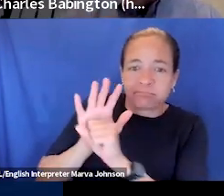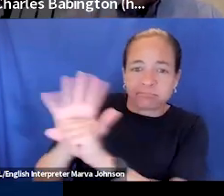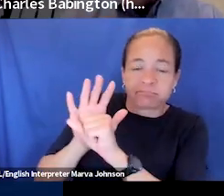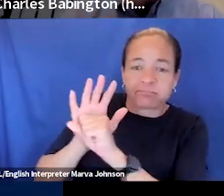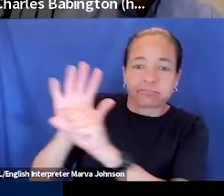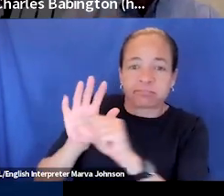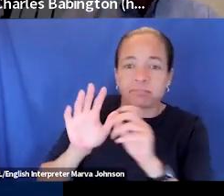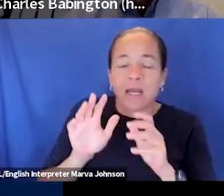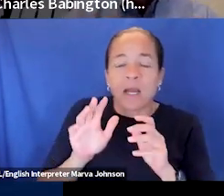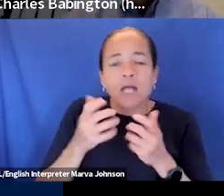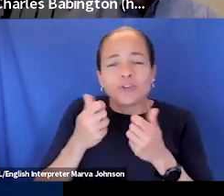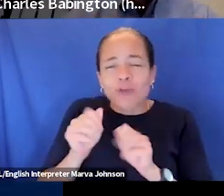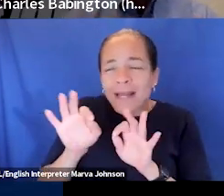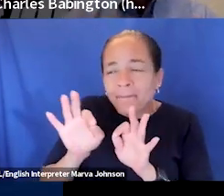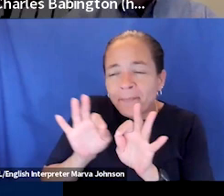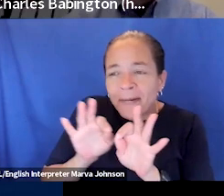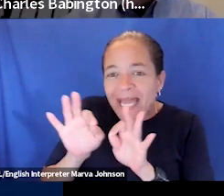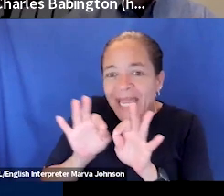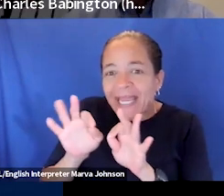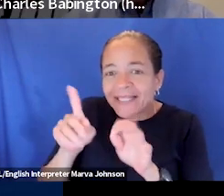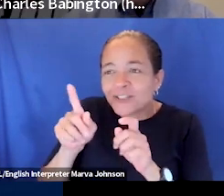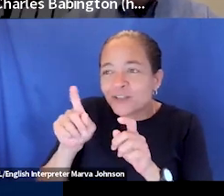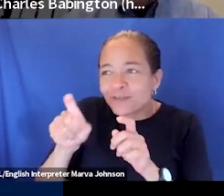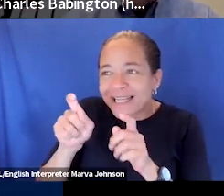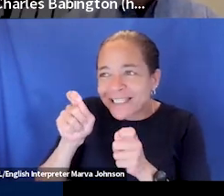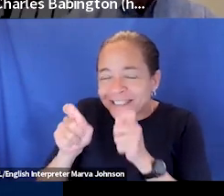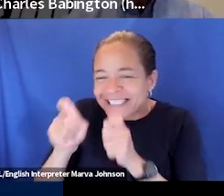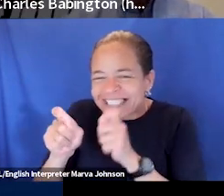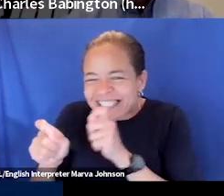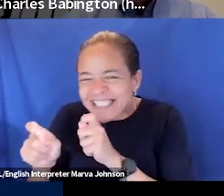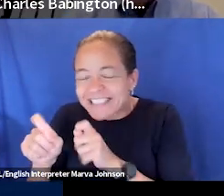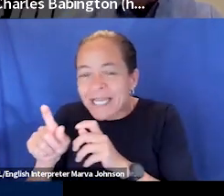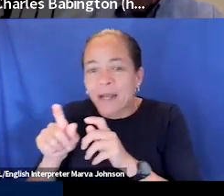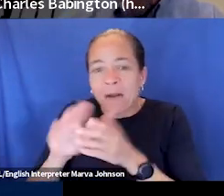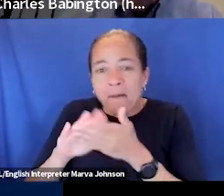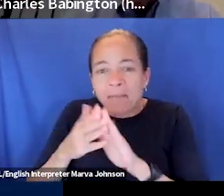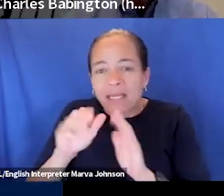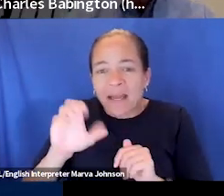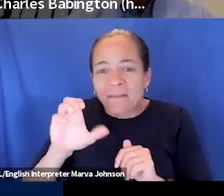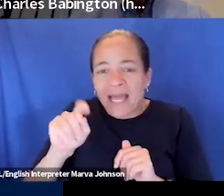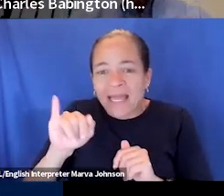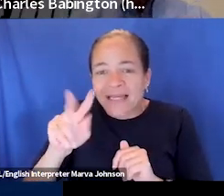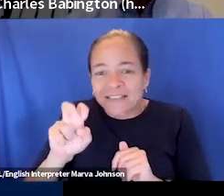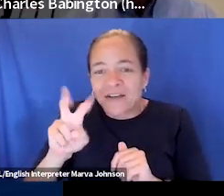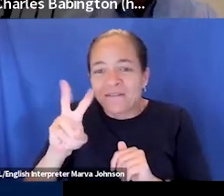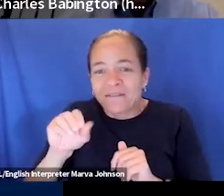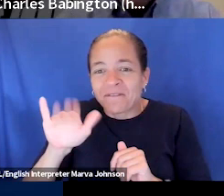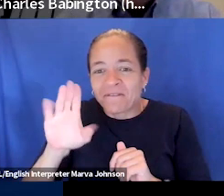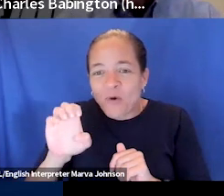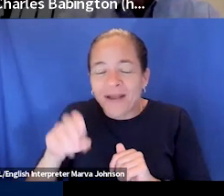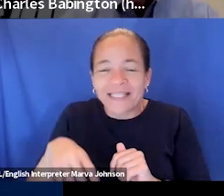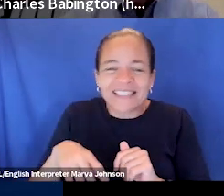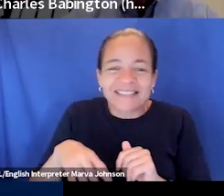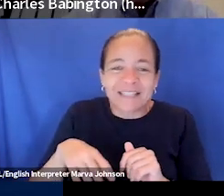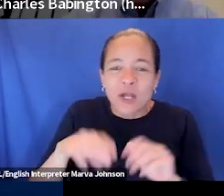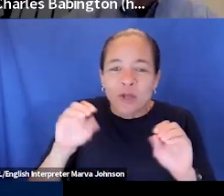should be edited into a more straightforward, colloquial, active voice, no utilize, no